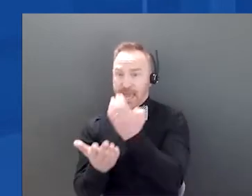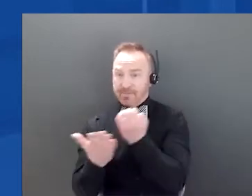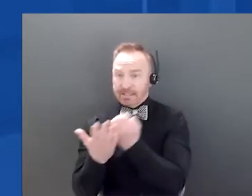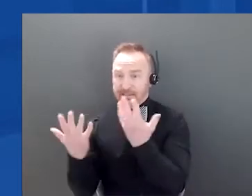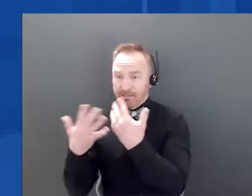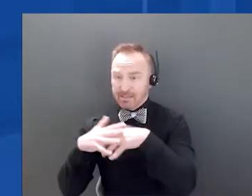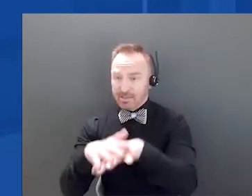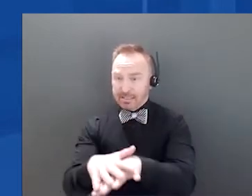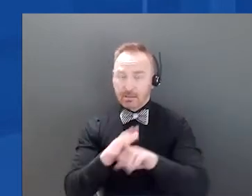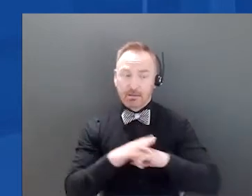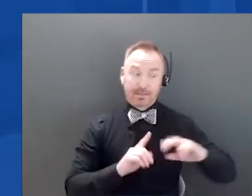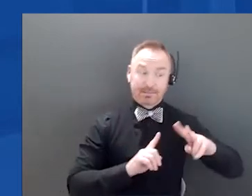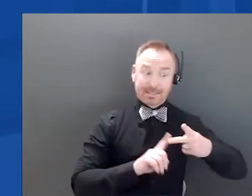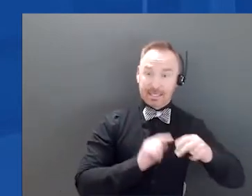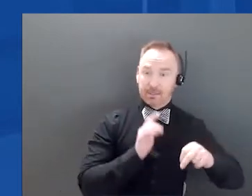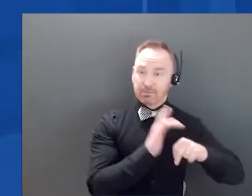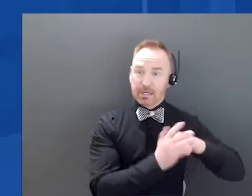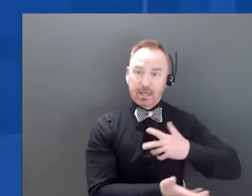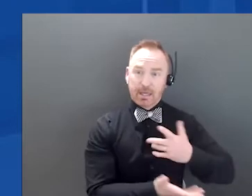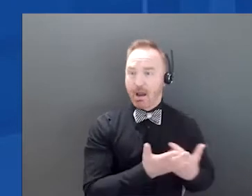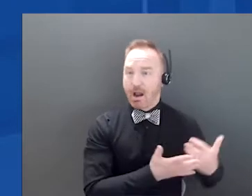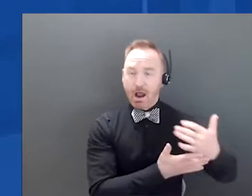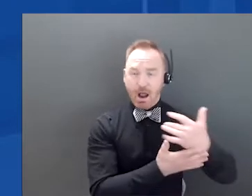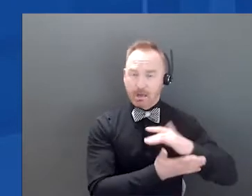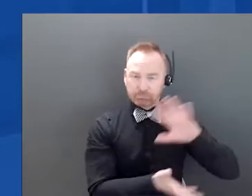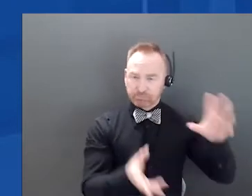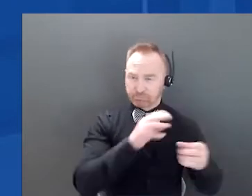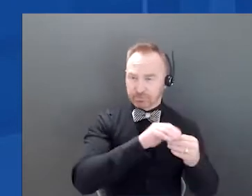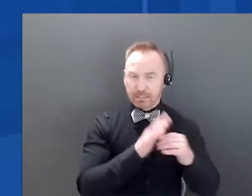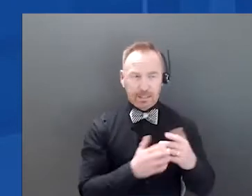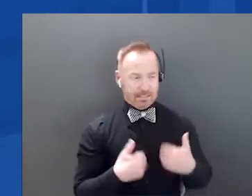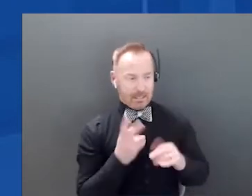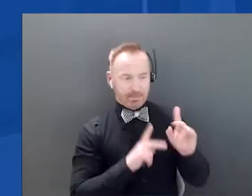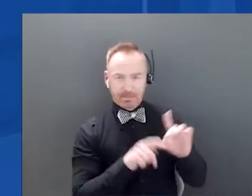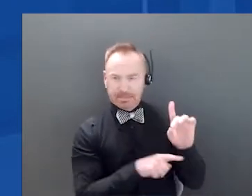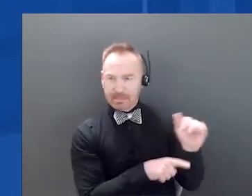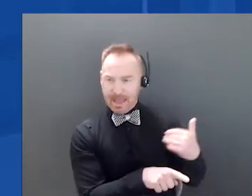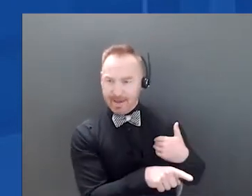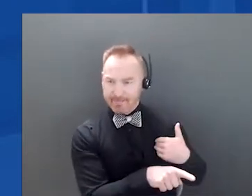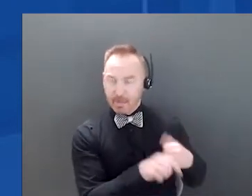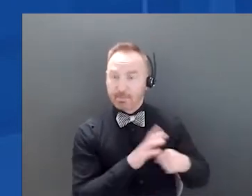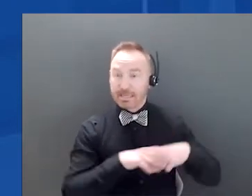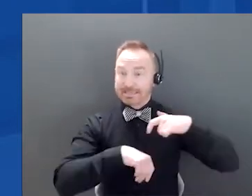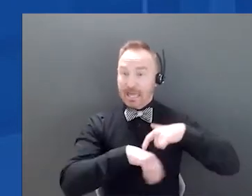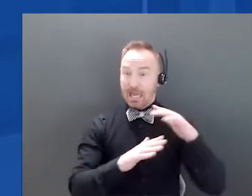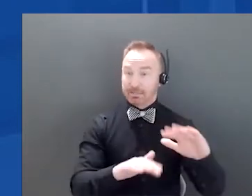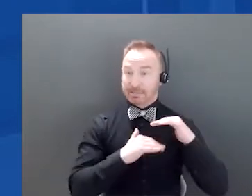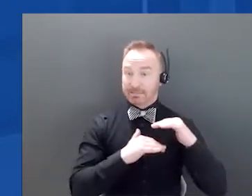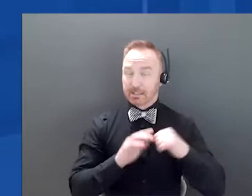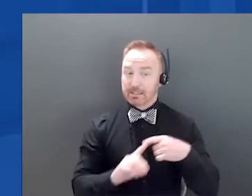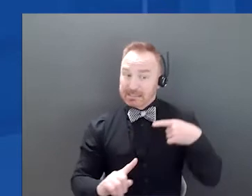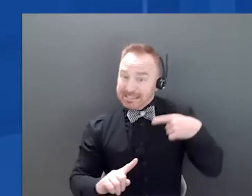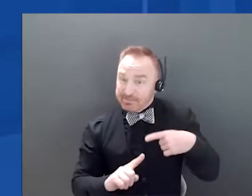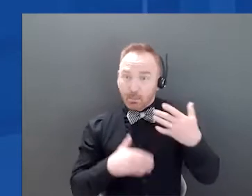is a qualitative study of young people living with disabilities. And so due to time constraints, I'm not going to dive into the specific methods, but I'm happy to answer